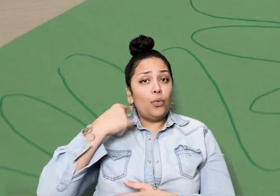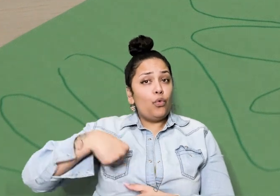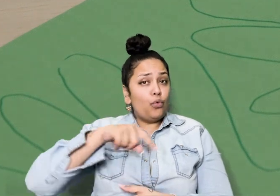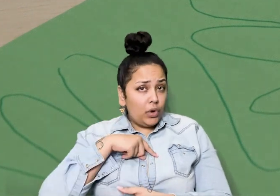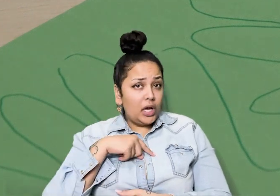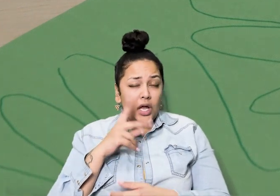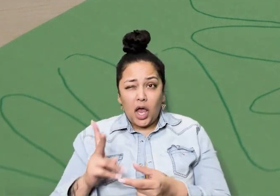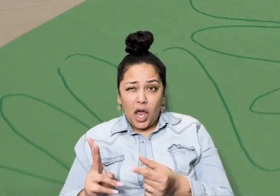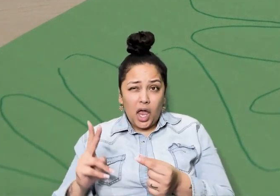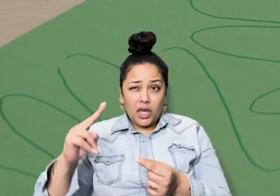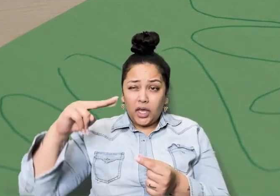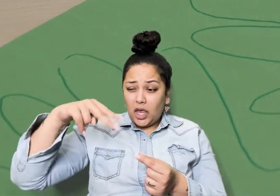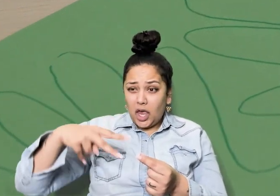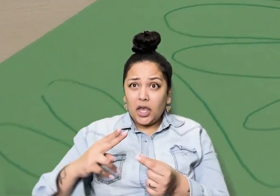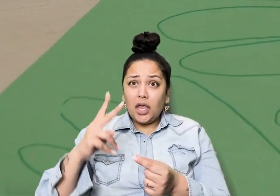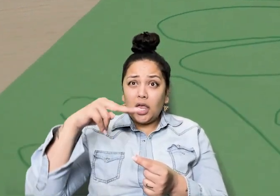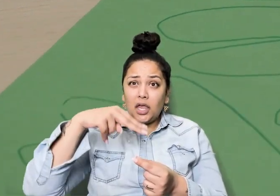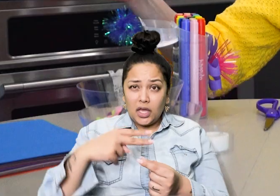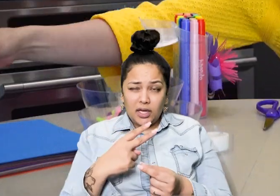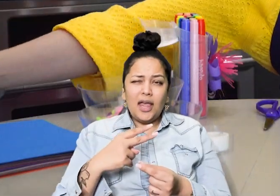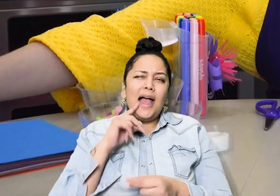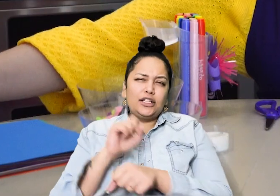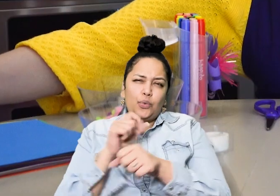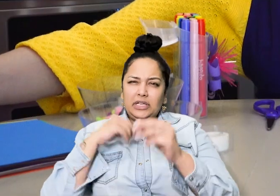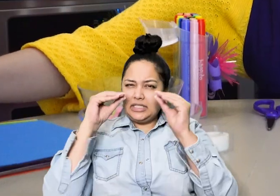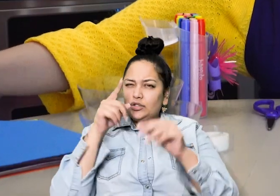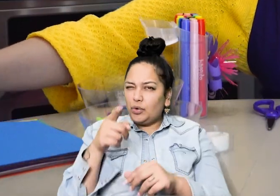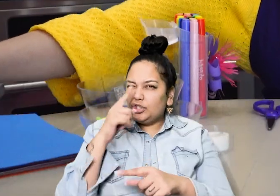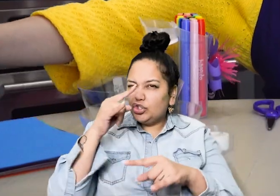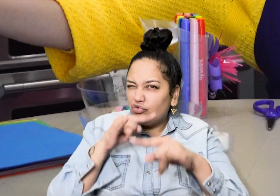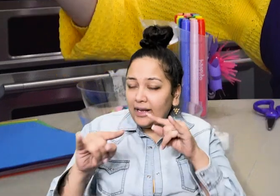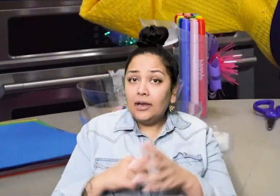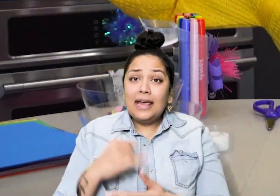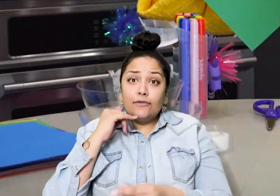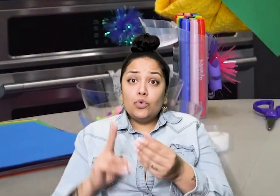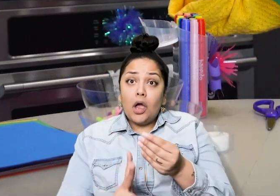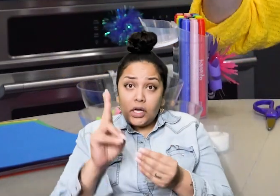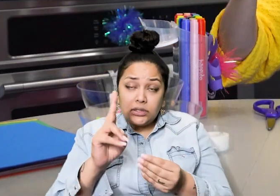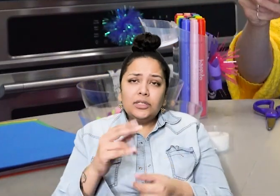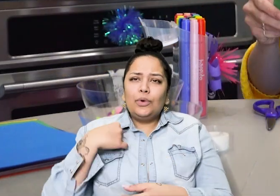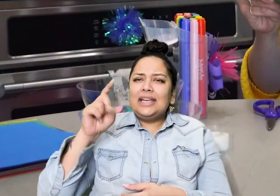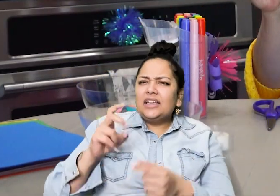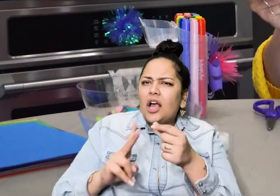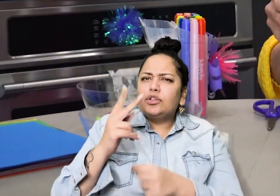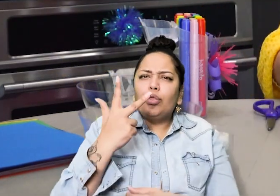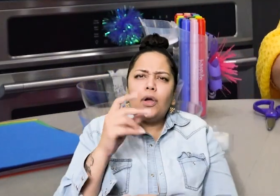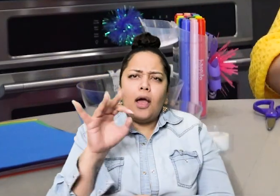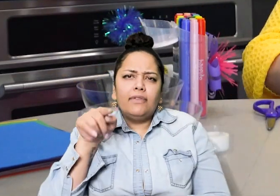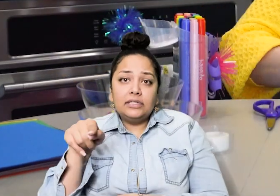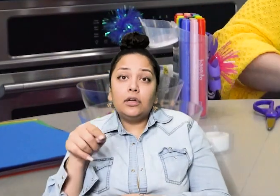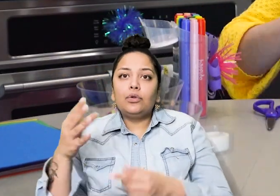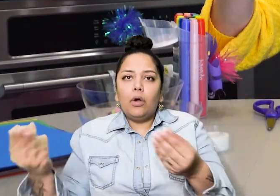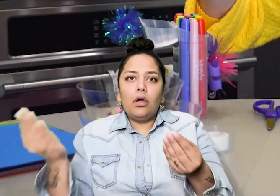So, we're gonna cut these out. And actually, I'll teach you a little trick. If you wanna cut, because we have to cut 3